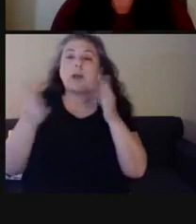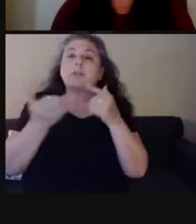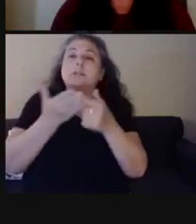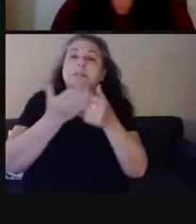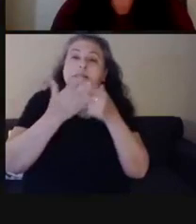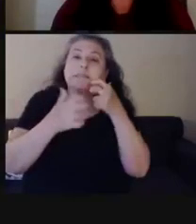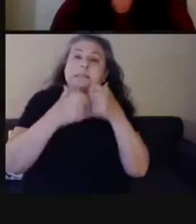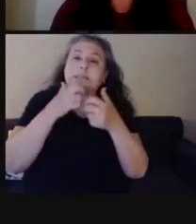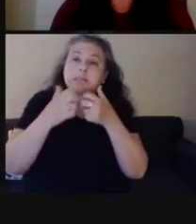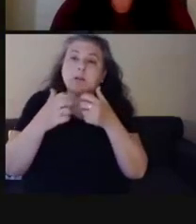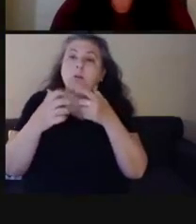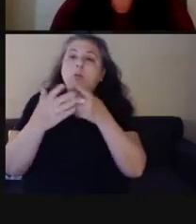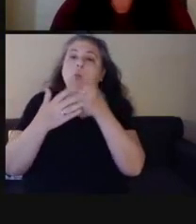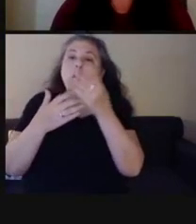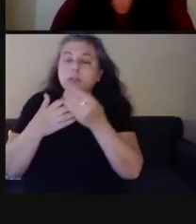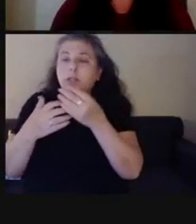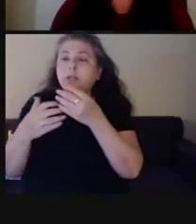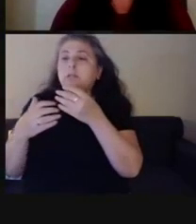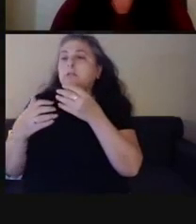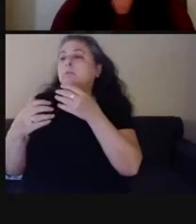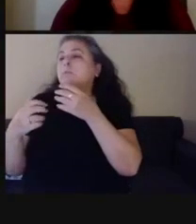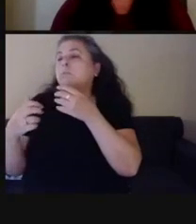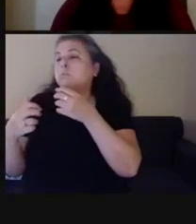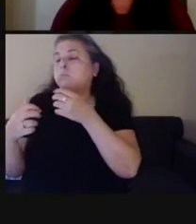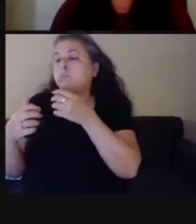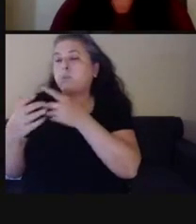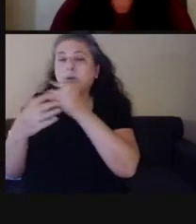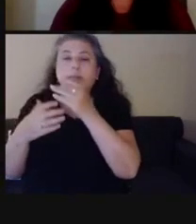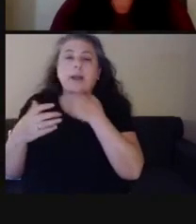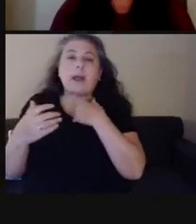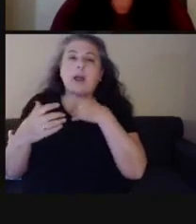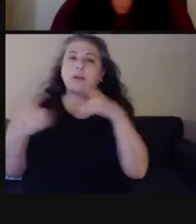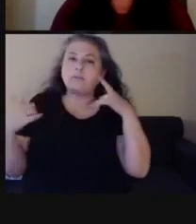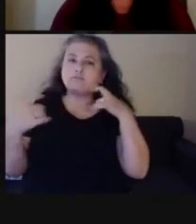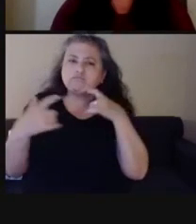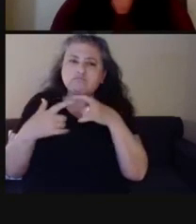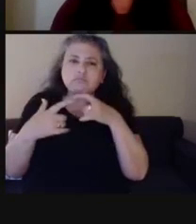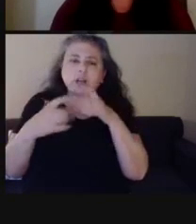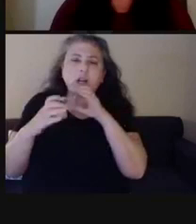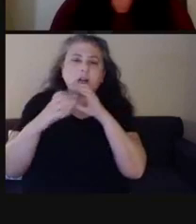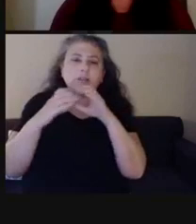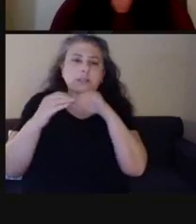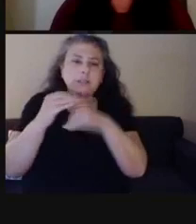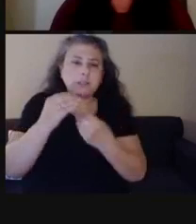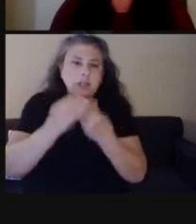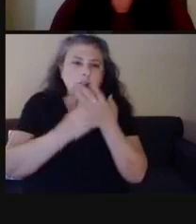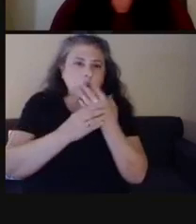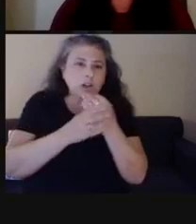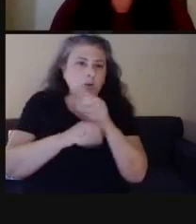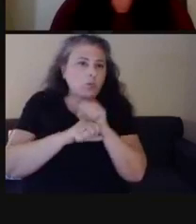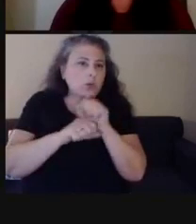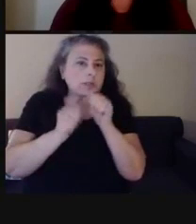and programs, to have heavy conversations, to heal each other.